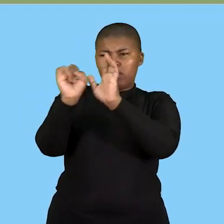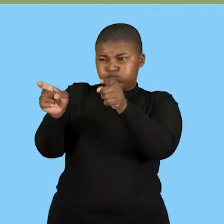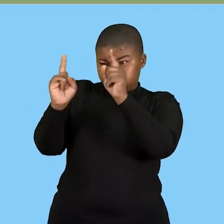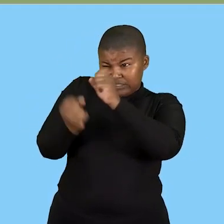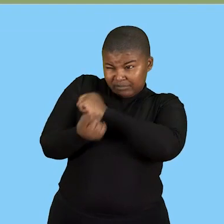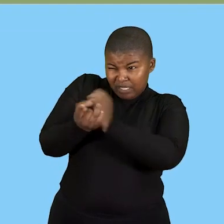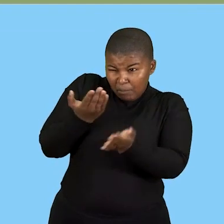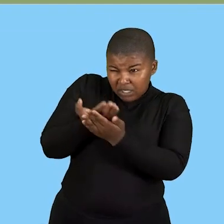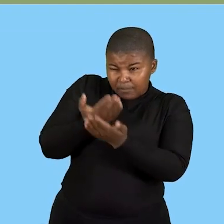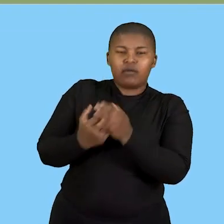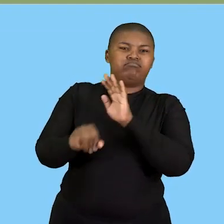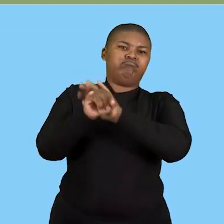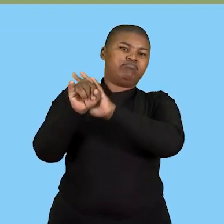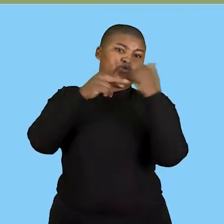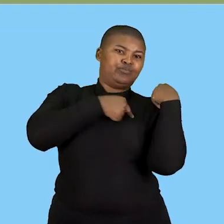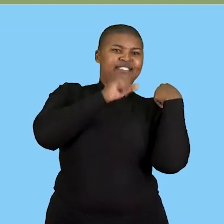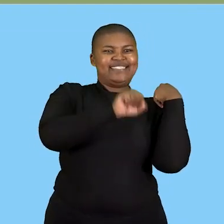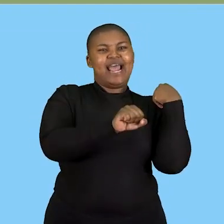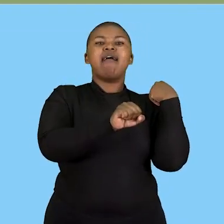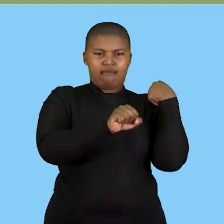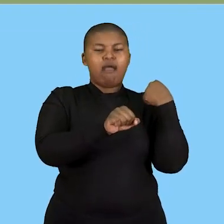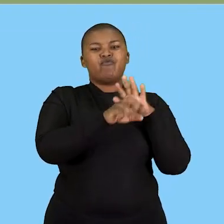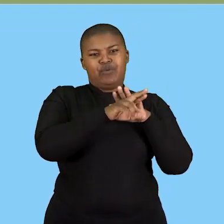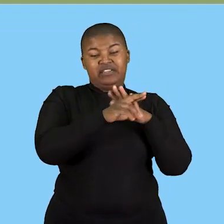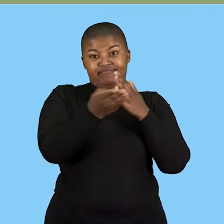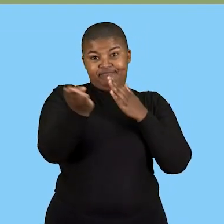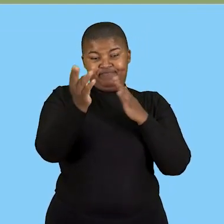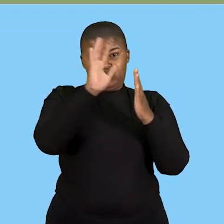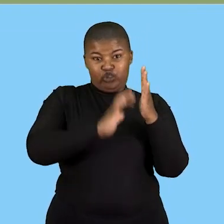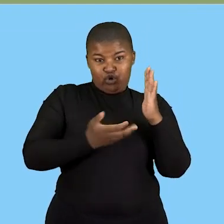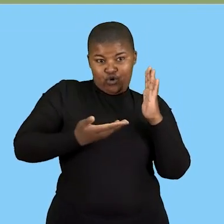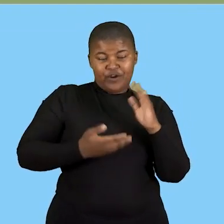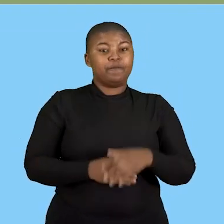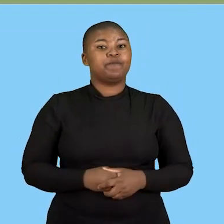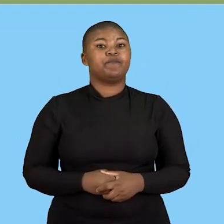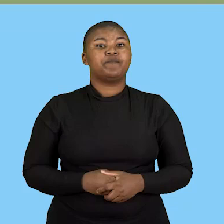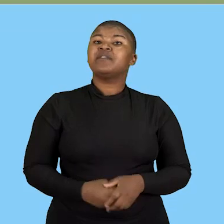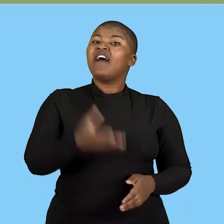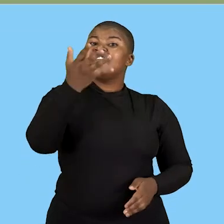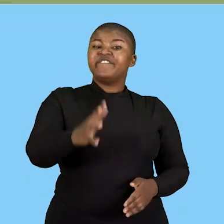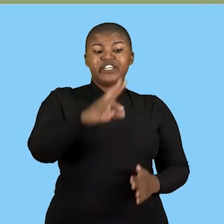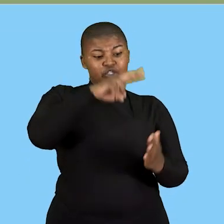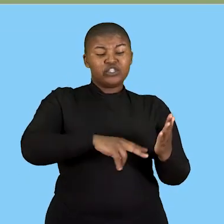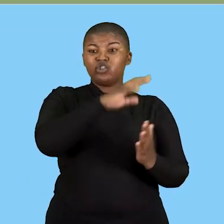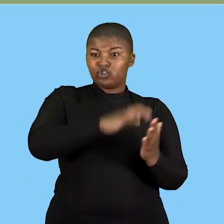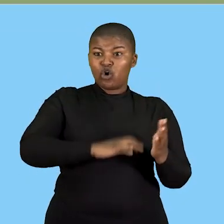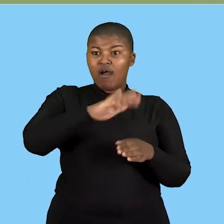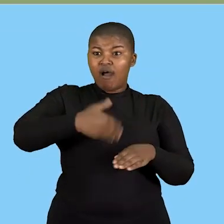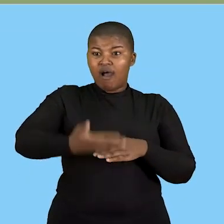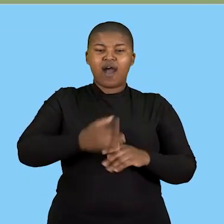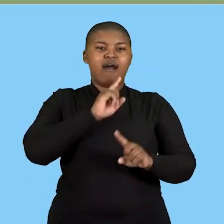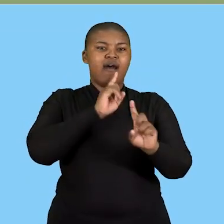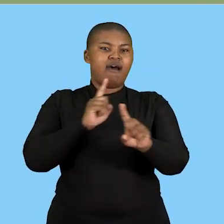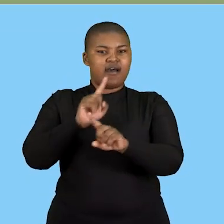potential dangers in the workplace. So that is your scenario over there. And then you are expected to answer questions that